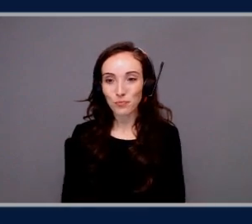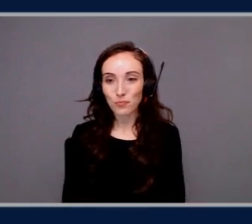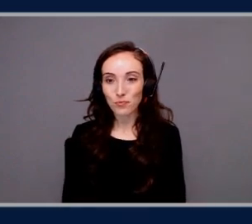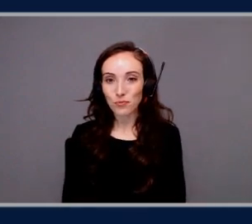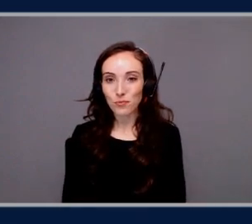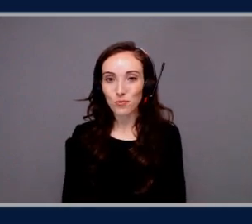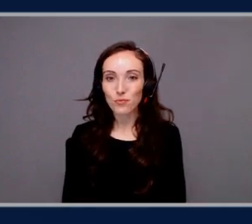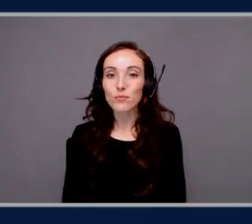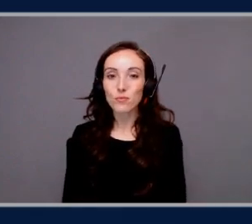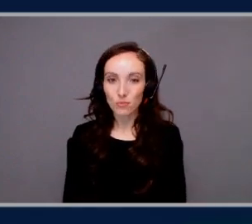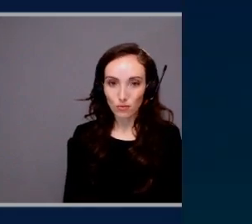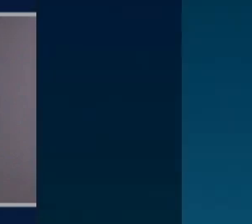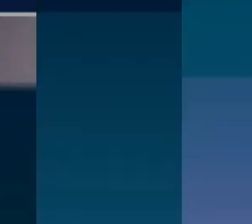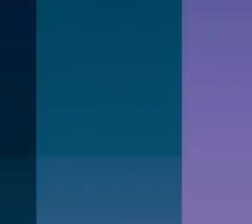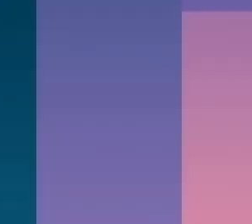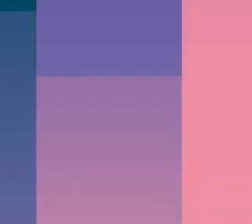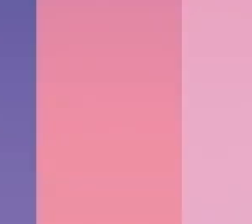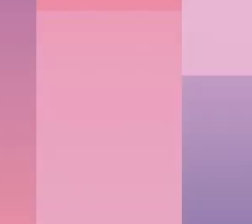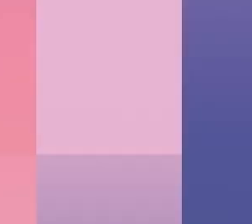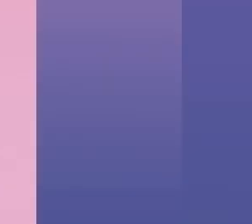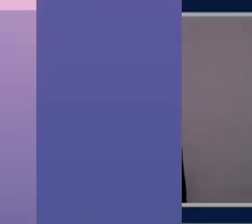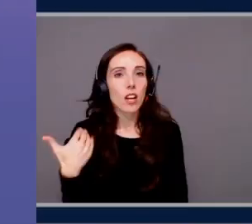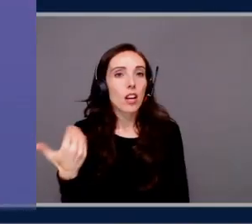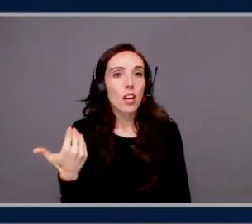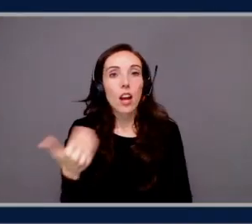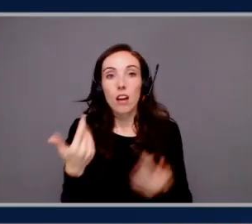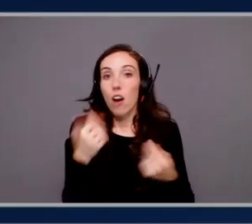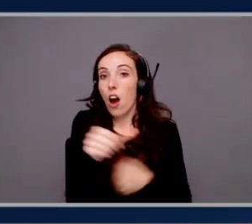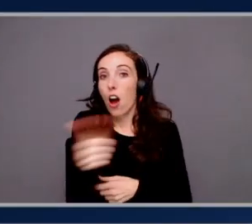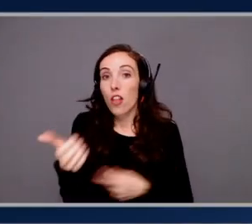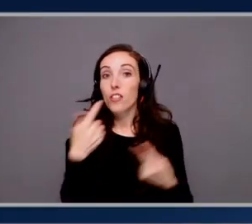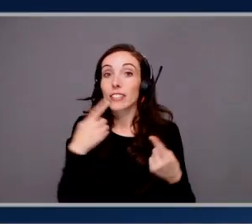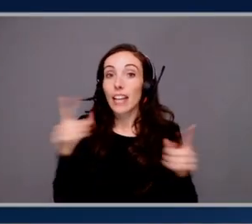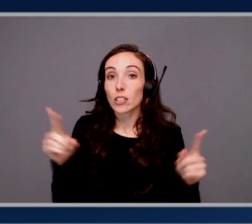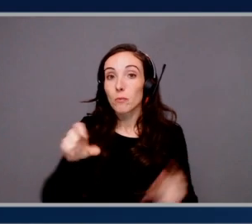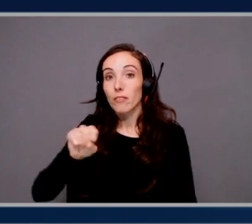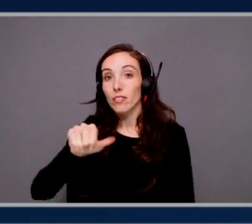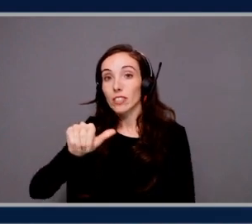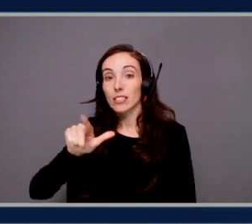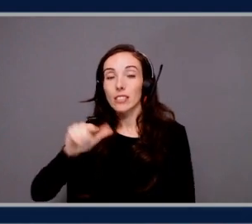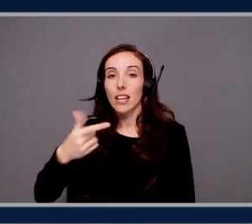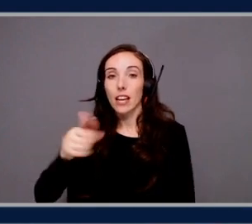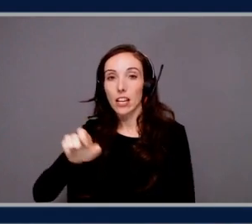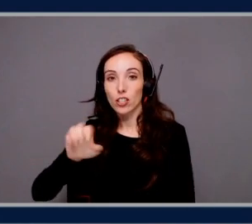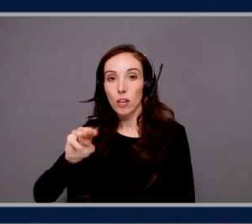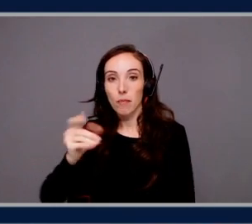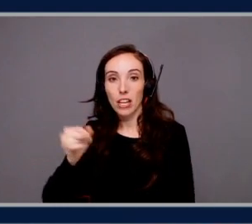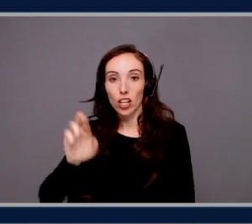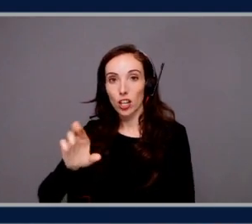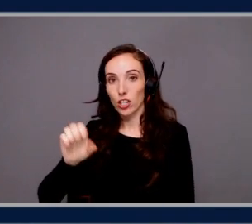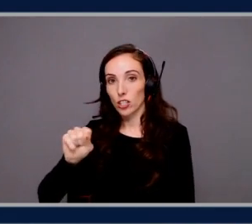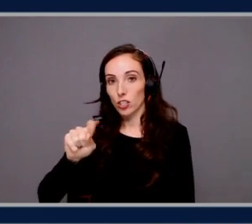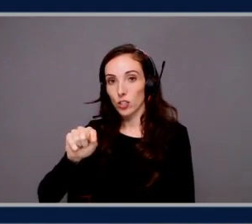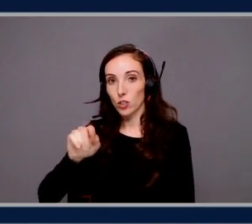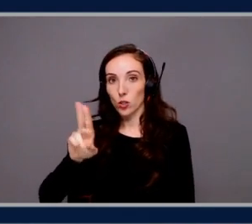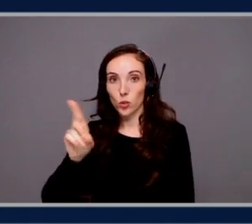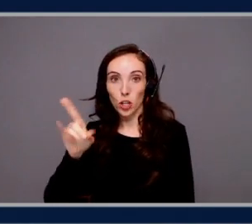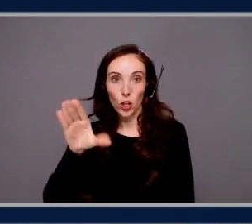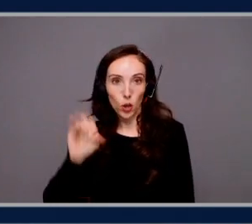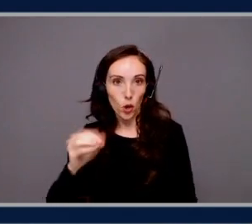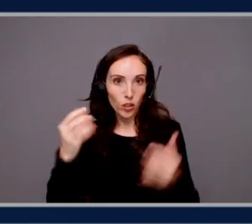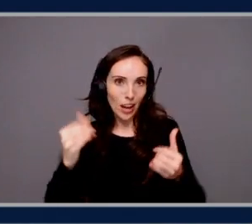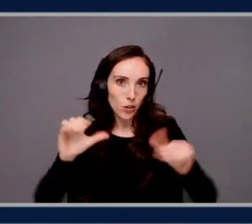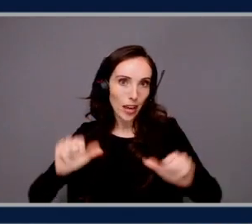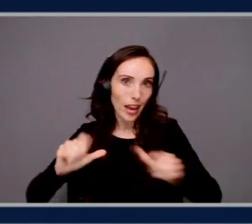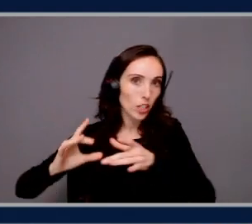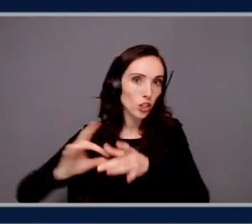with, there was another announcement of Amazon SageMaker Studio, which allows you to unify. Yep. So I've already logged